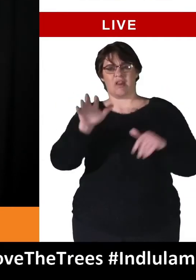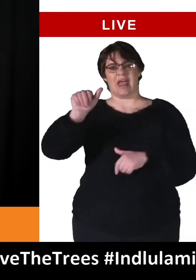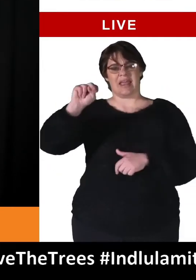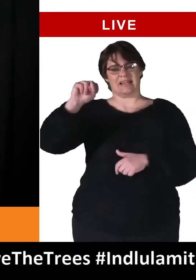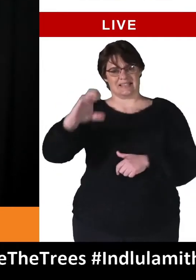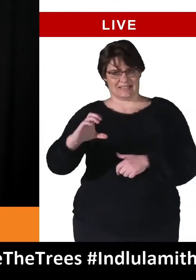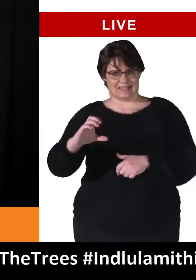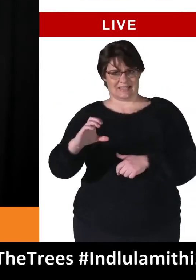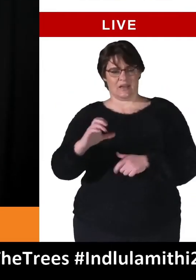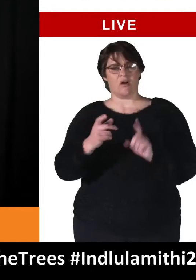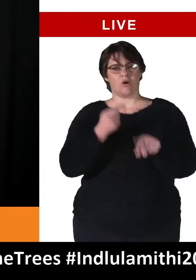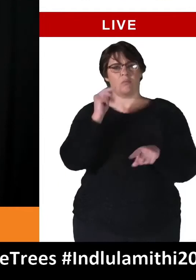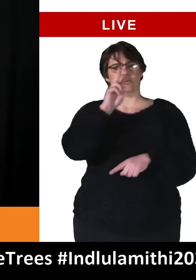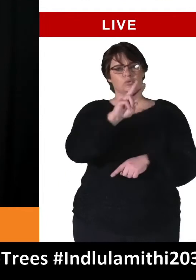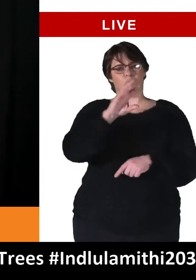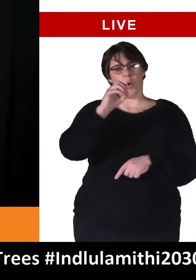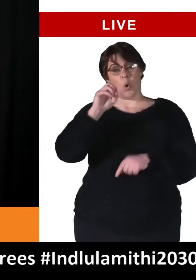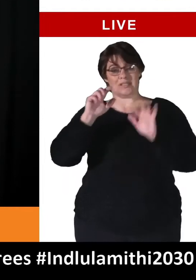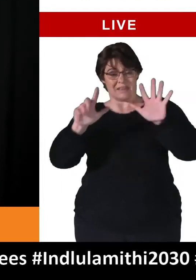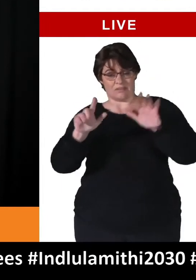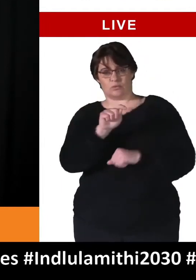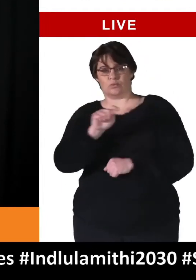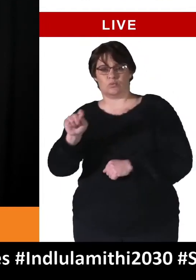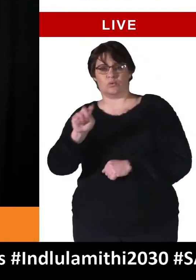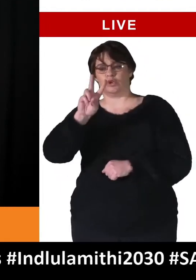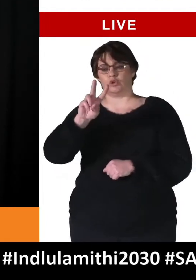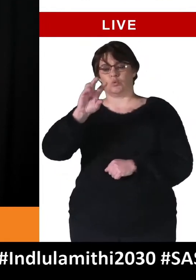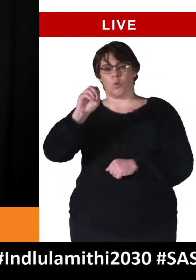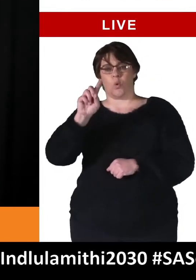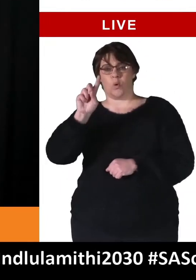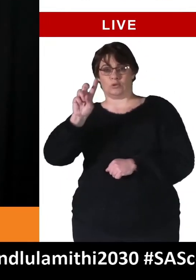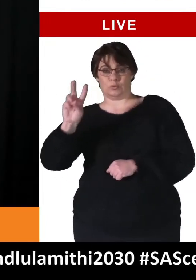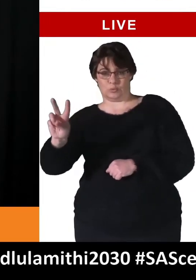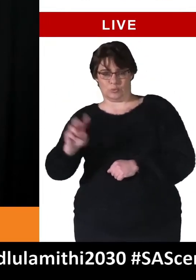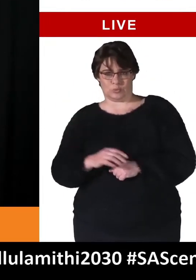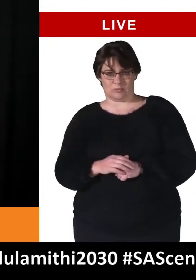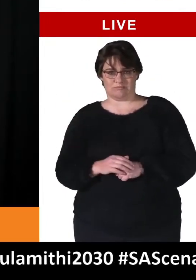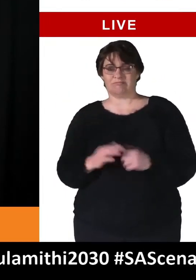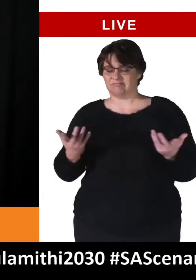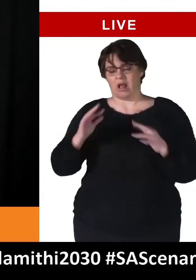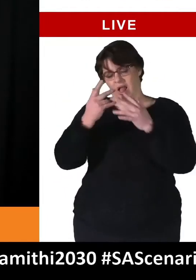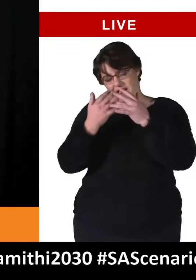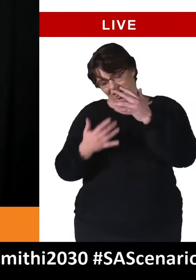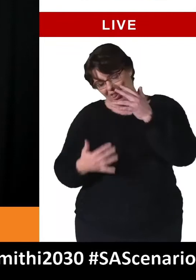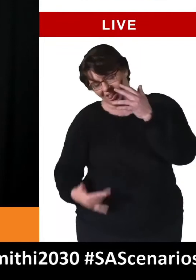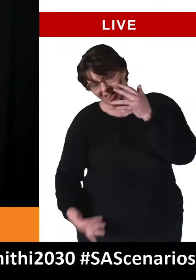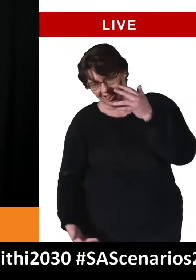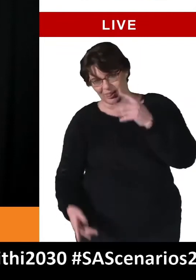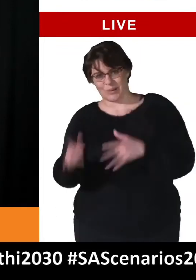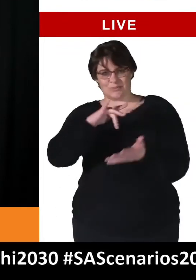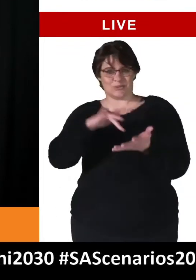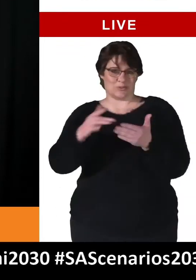ANC from 2007 to 2012, amongst other